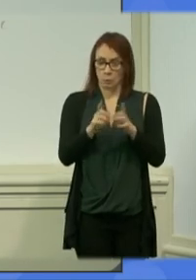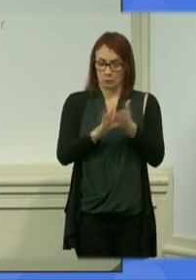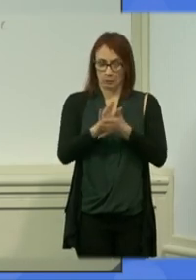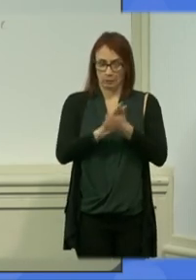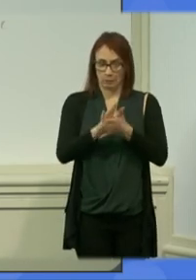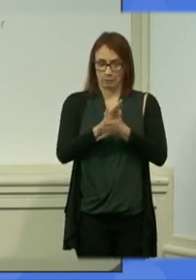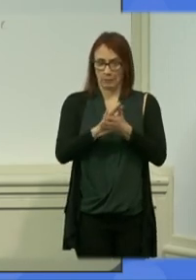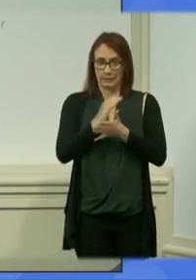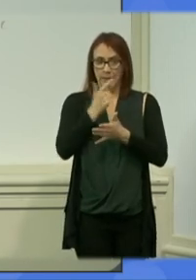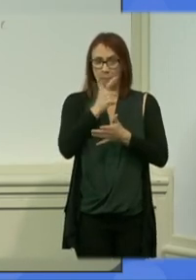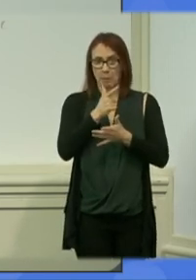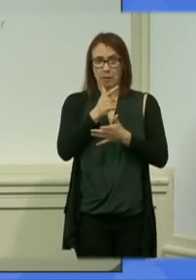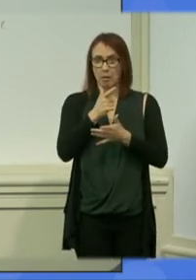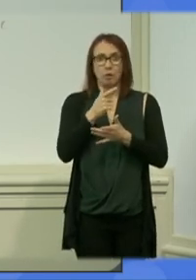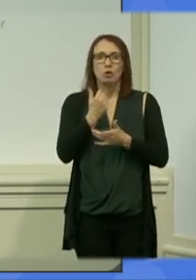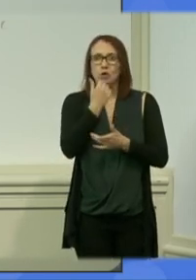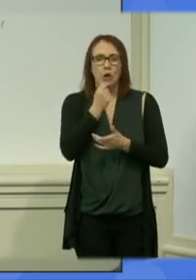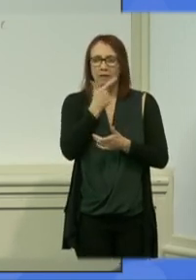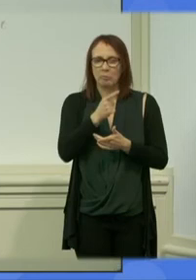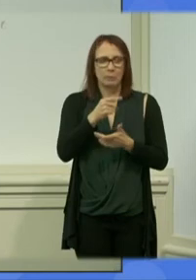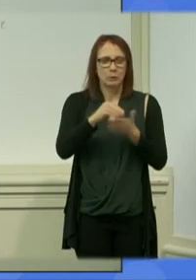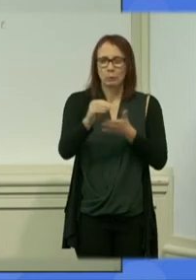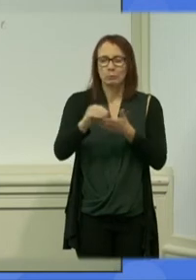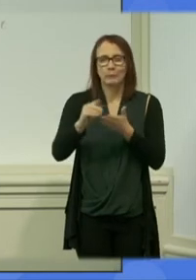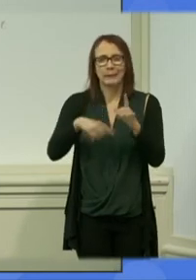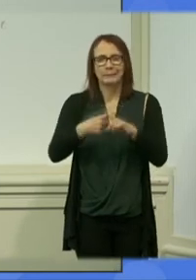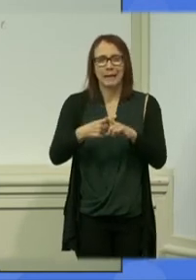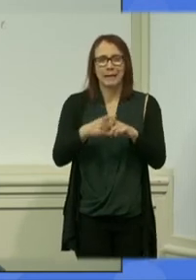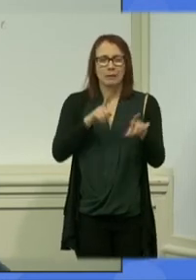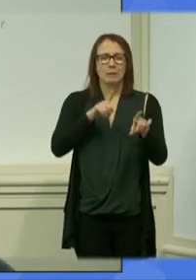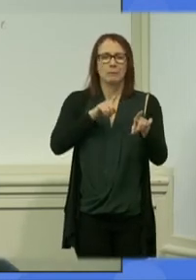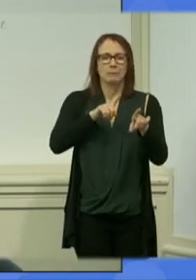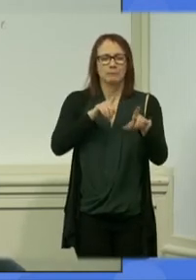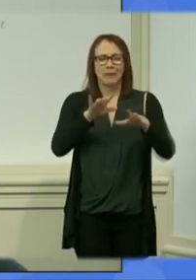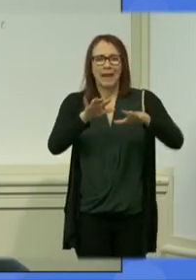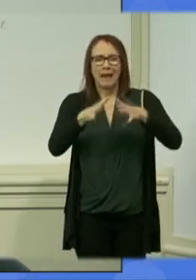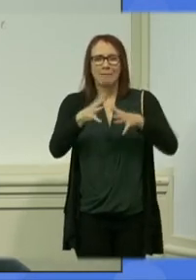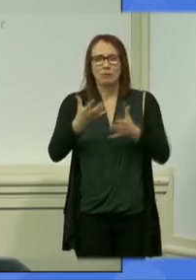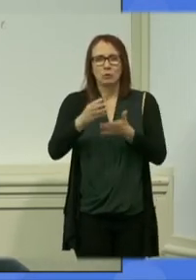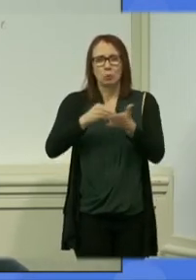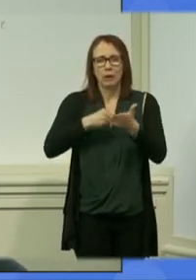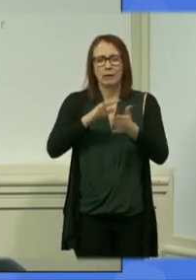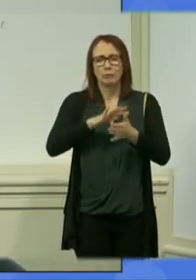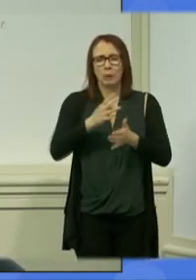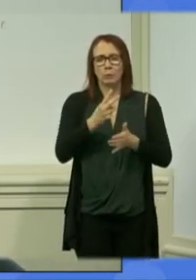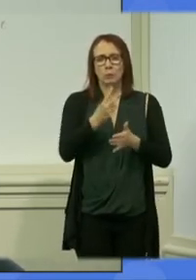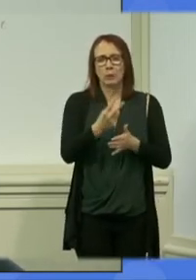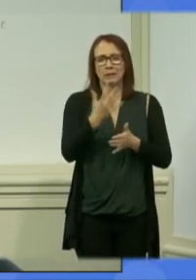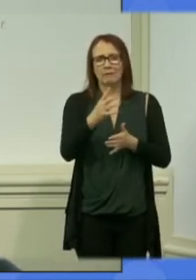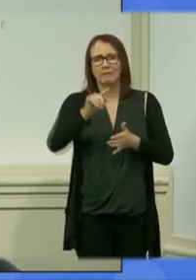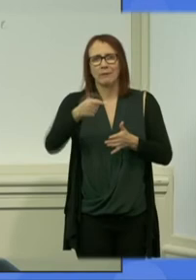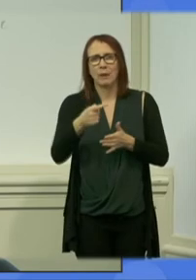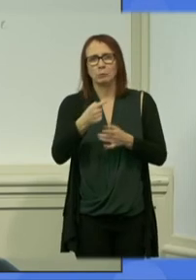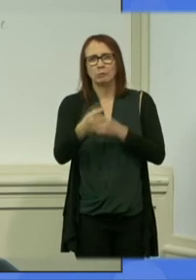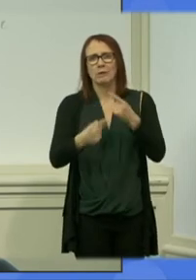people to tax in Scotland. Average wages are about 25, 26,000 a year. So again, what have you got? You've got 9%